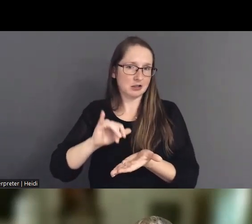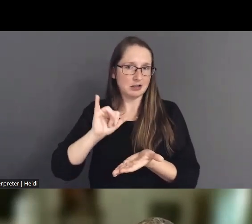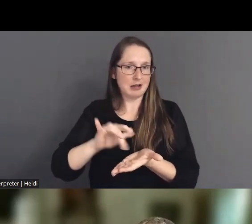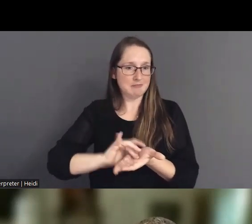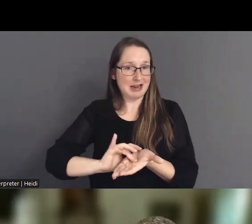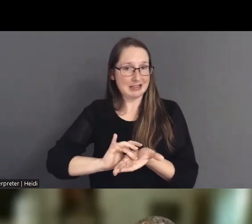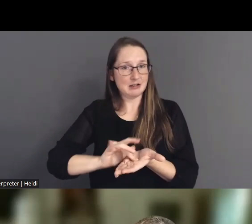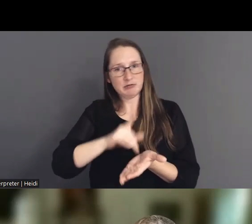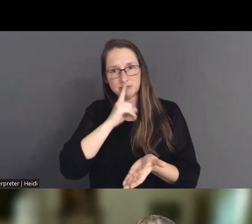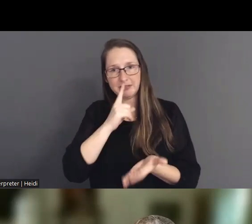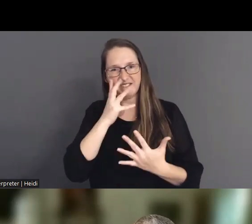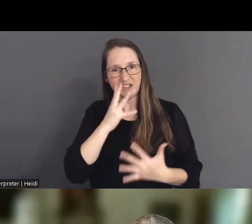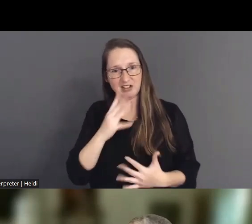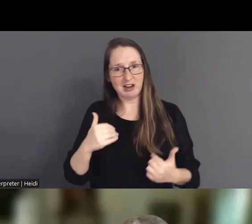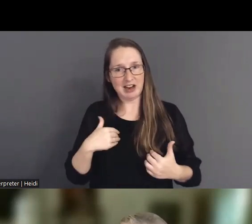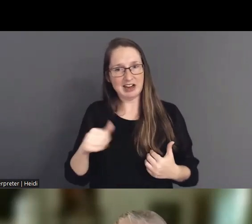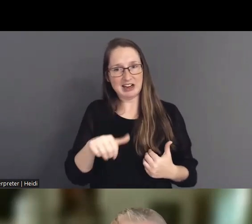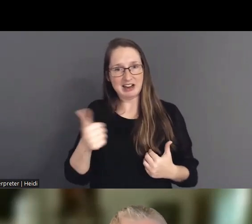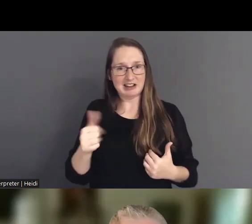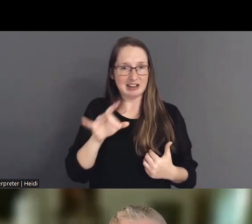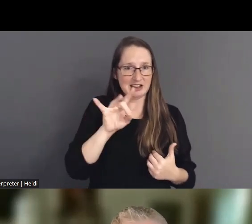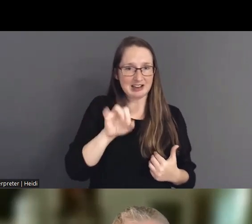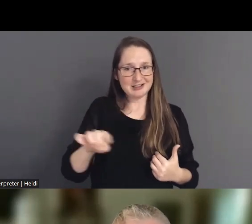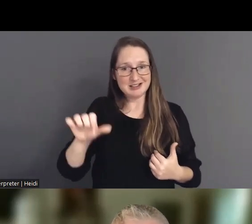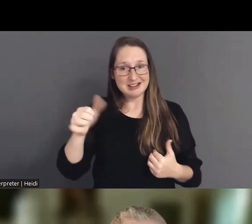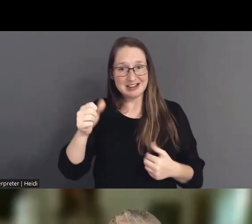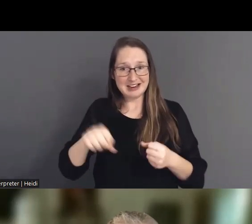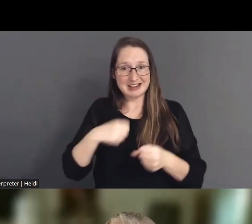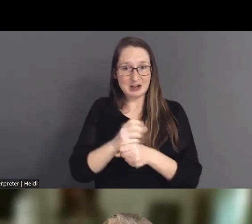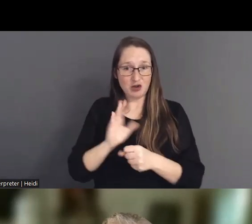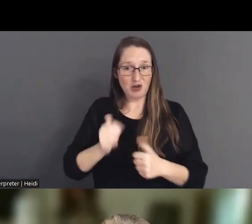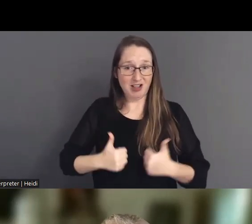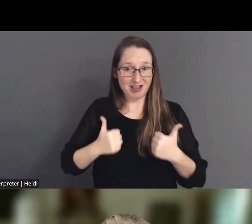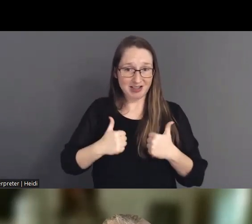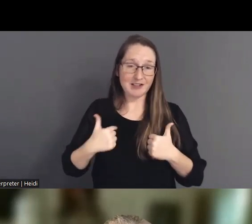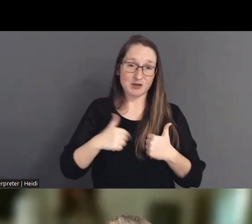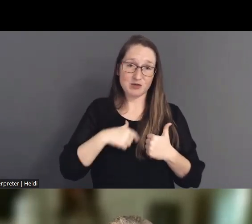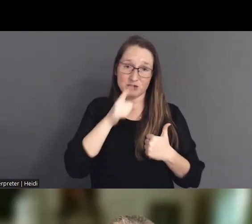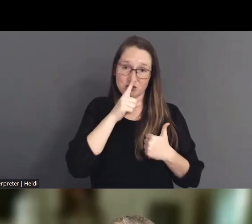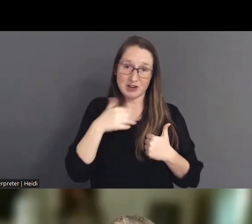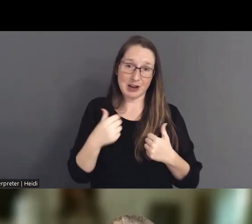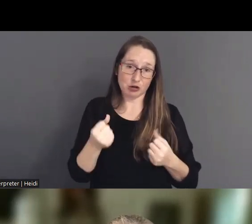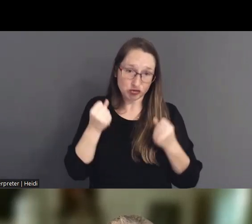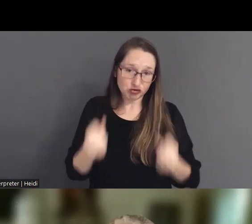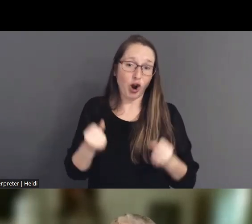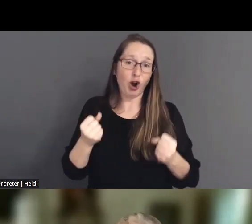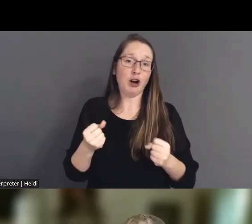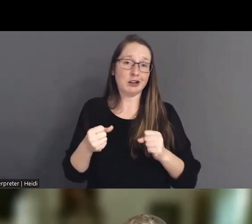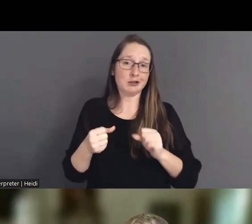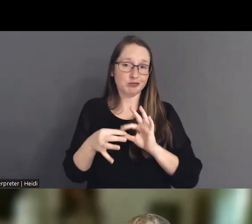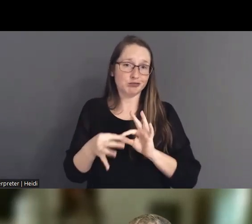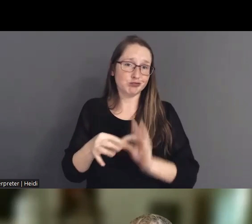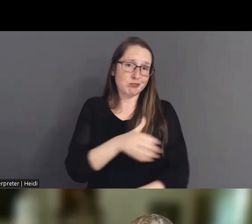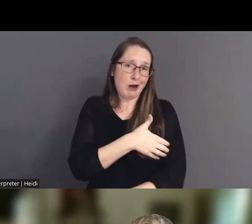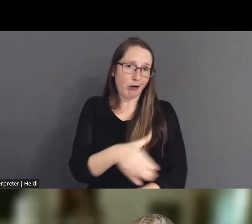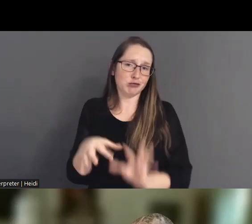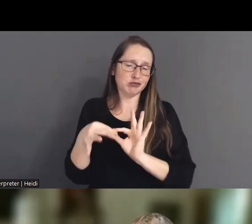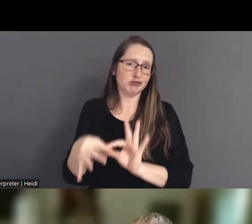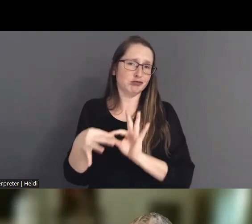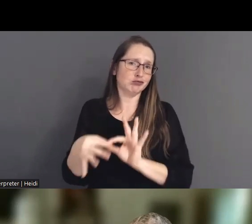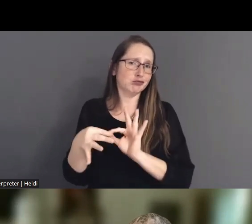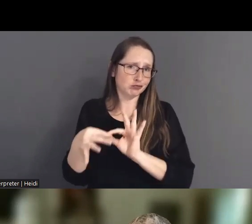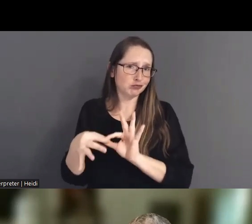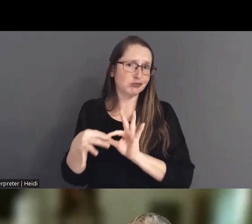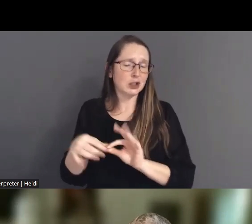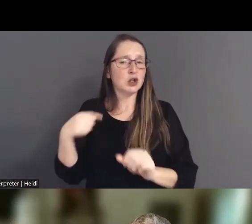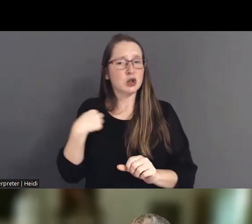she fortunately had another 8 to 10 years of her life where we had a really strong and powerful relationship where